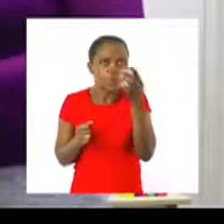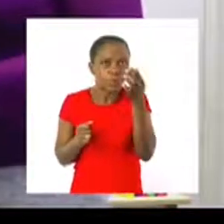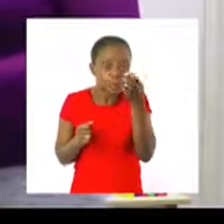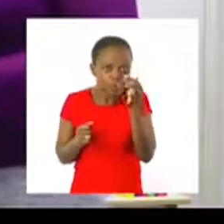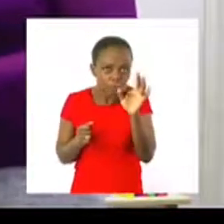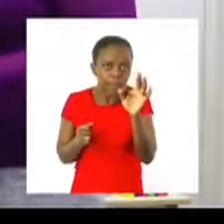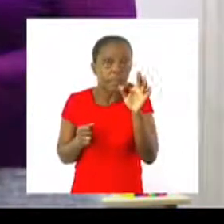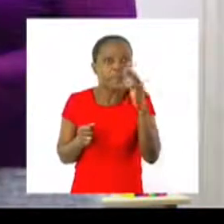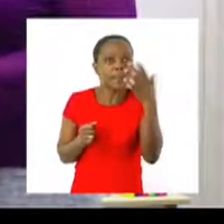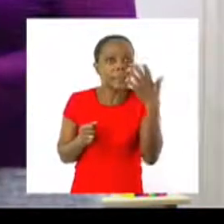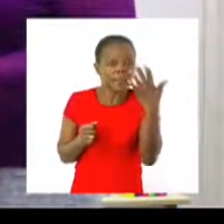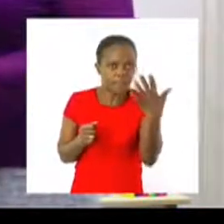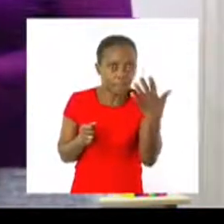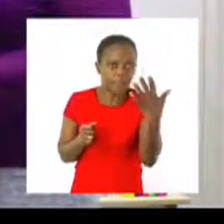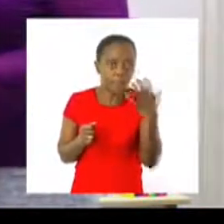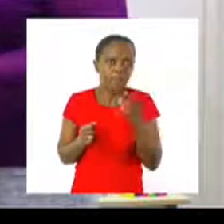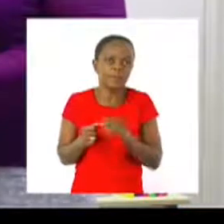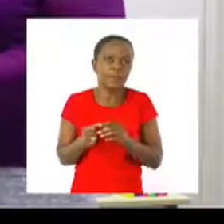195?